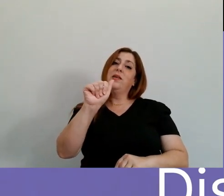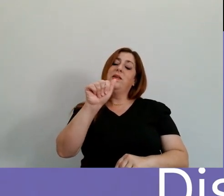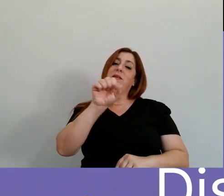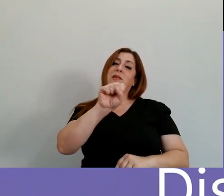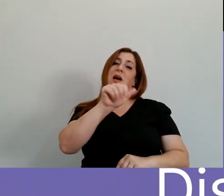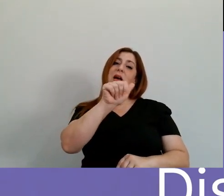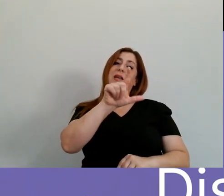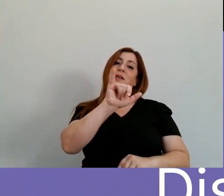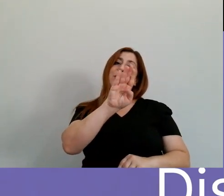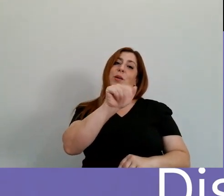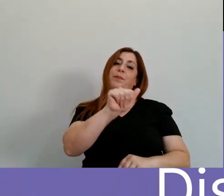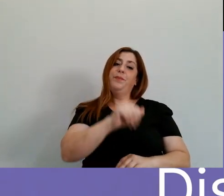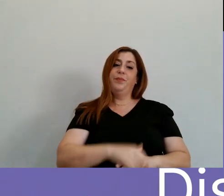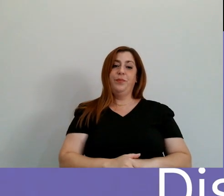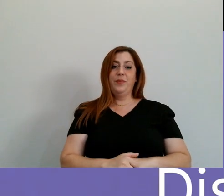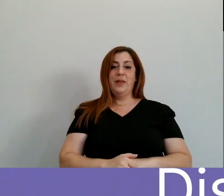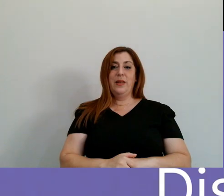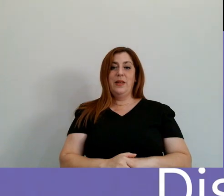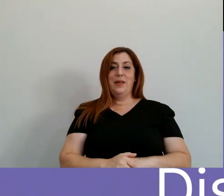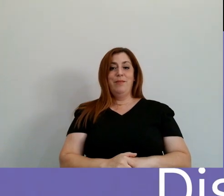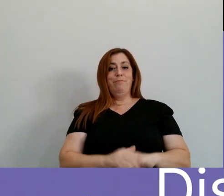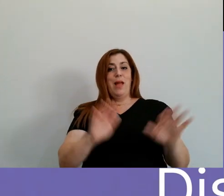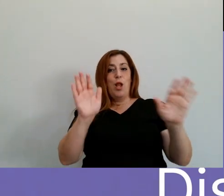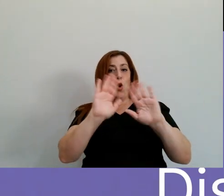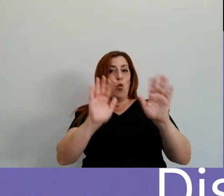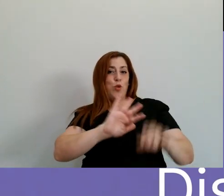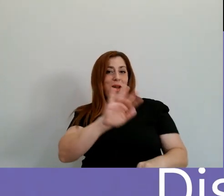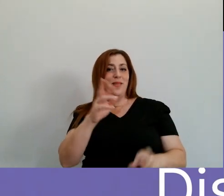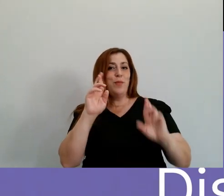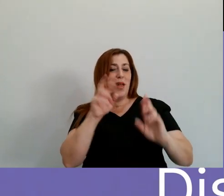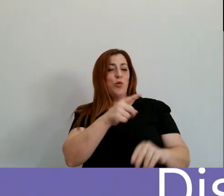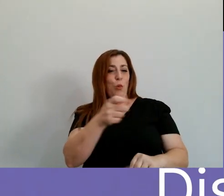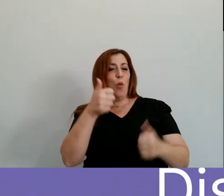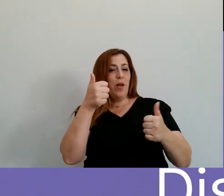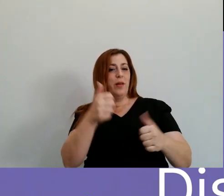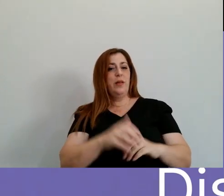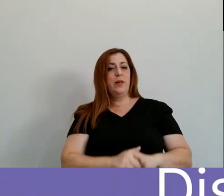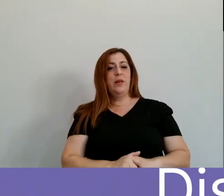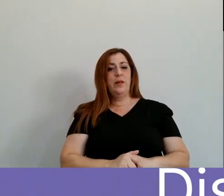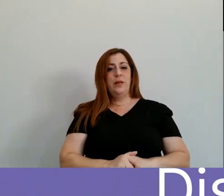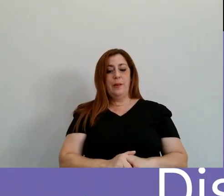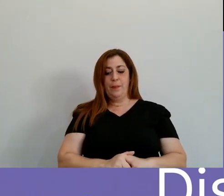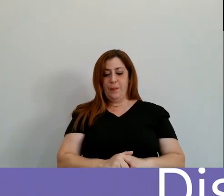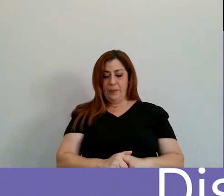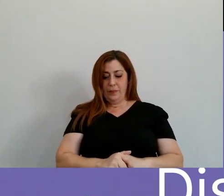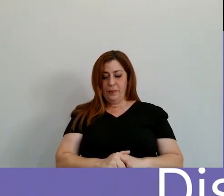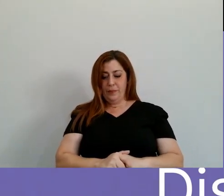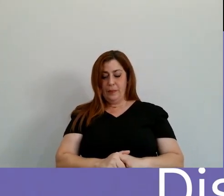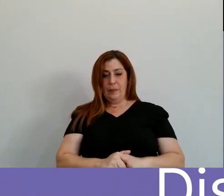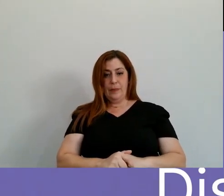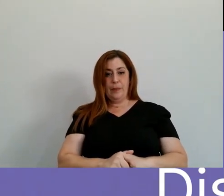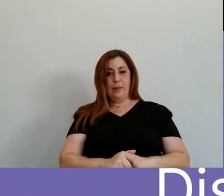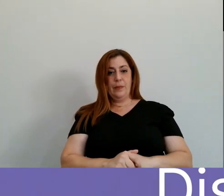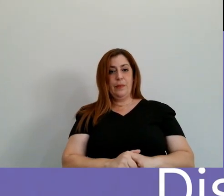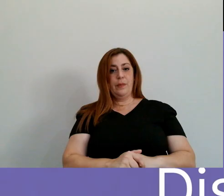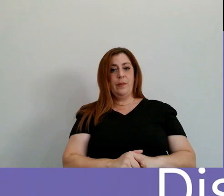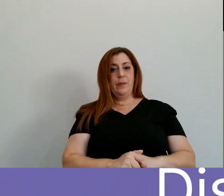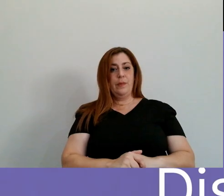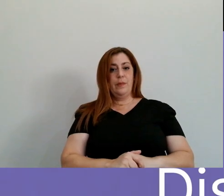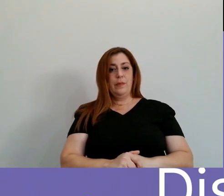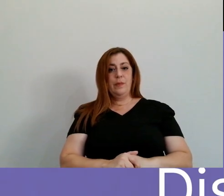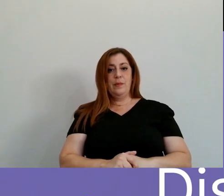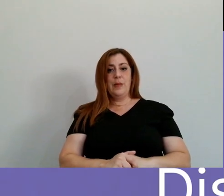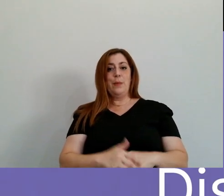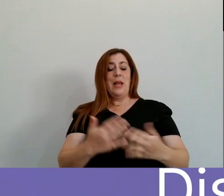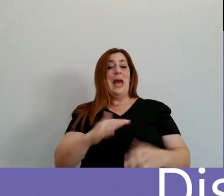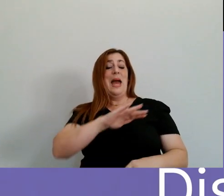unmute? Hello, hi, hope you're doing well. So, we come from a